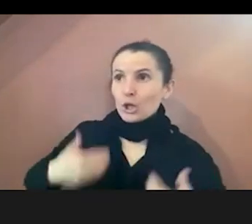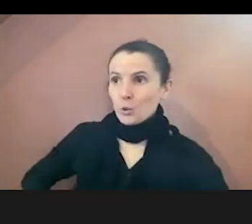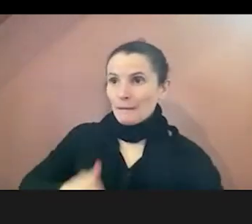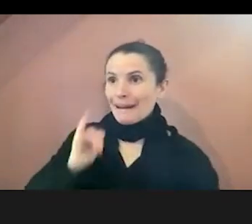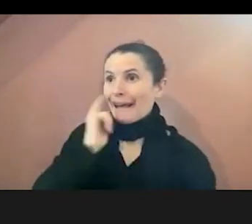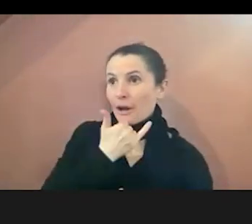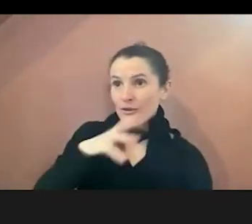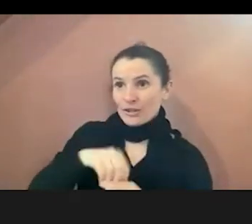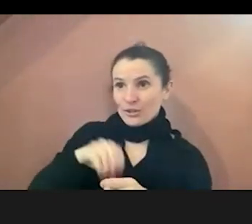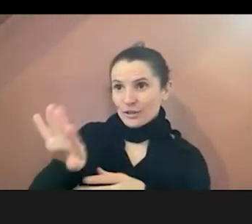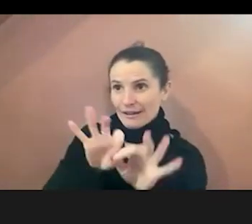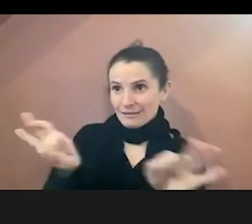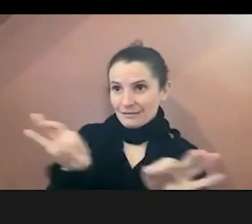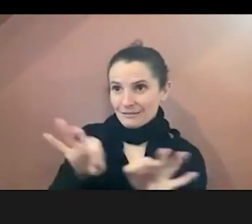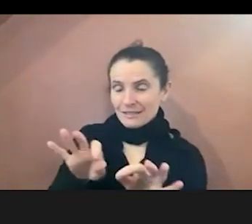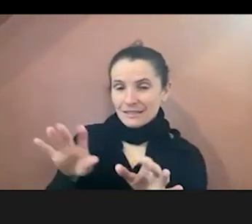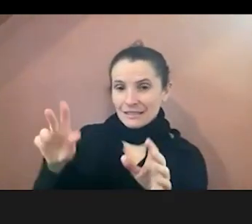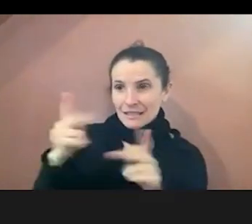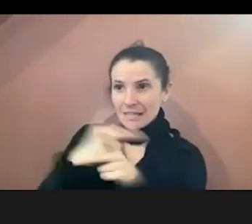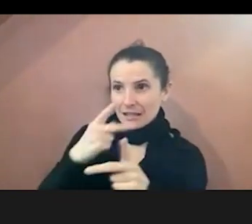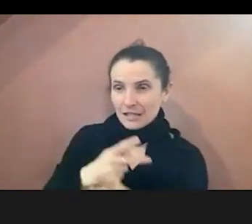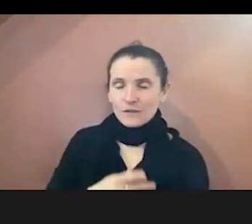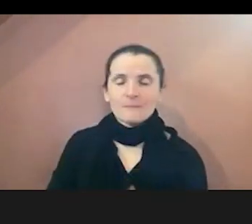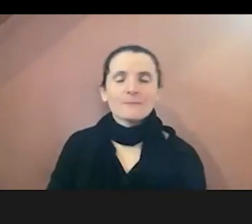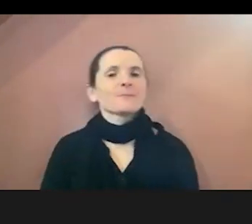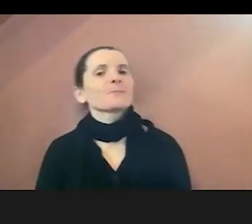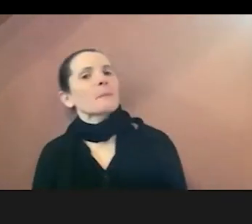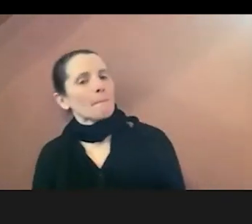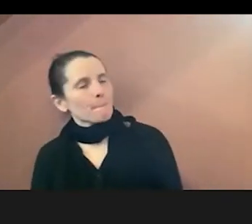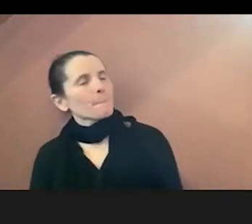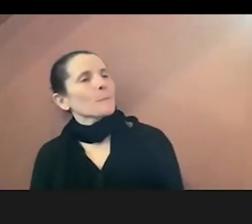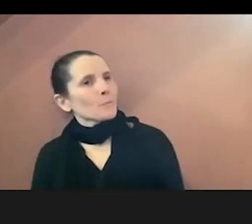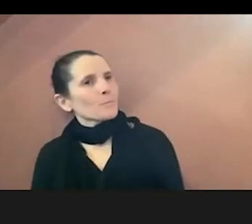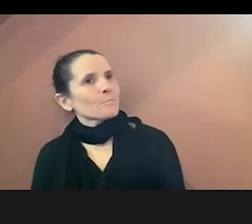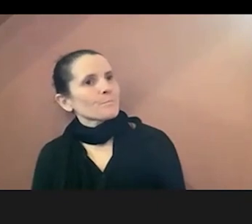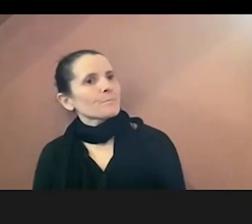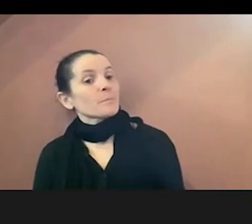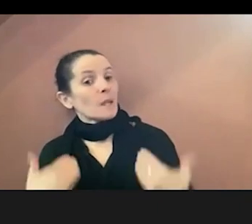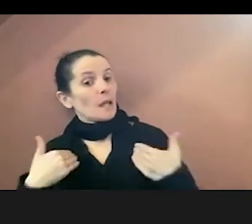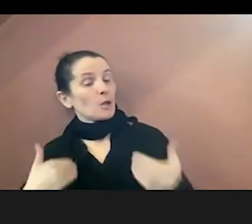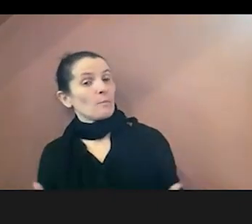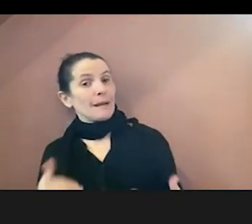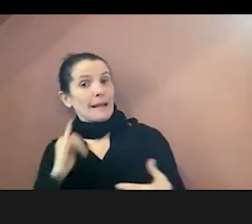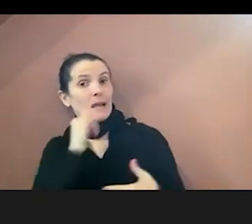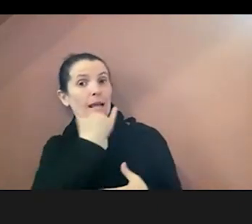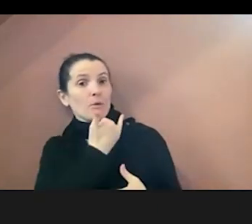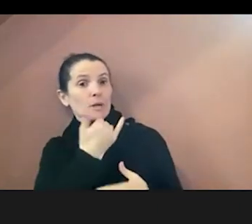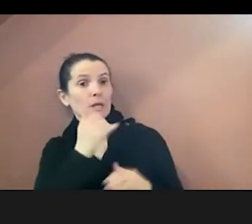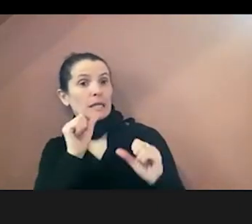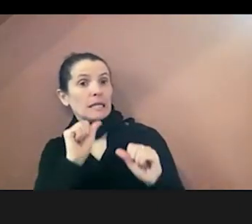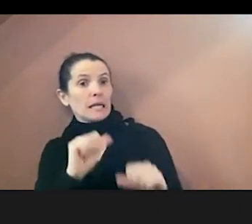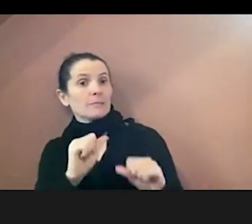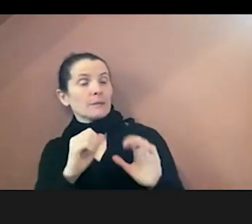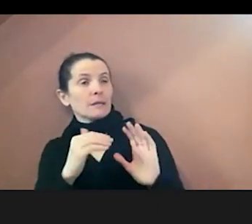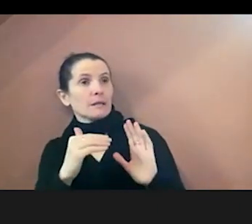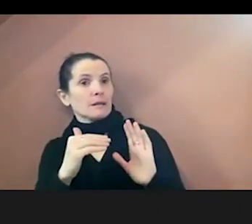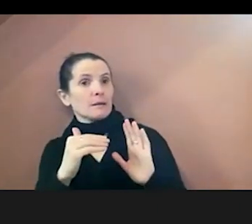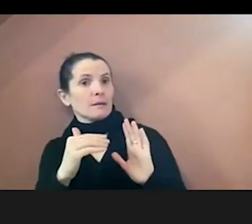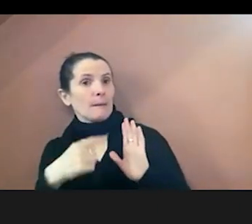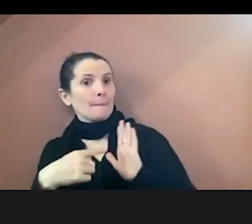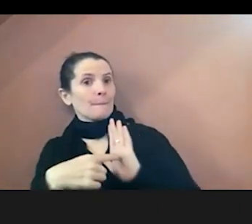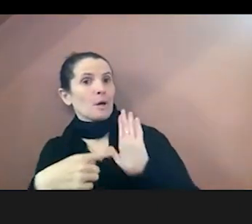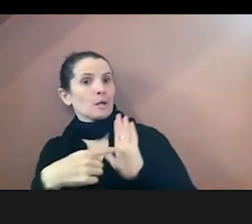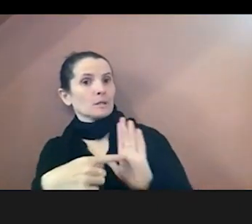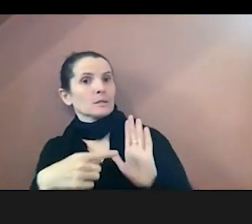Okay, the human error might be modeled probabilistically.